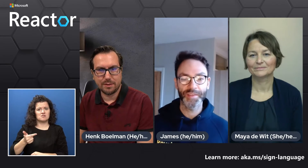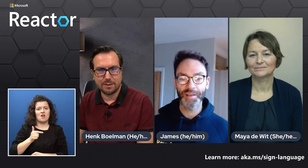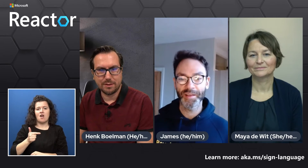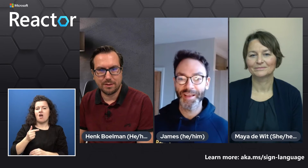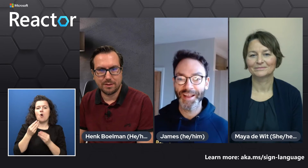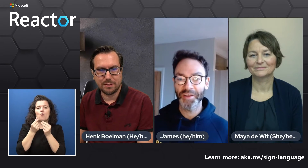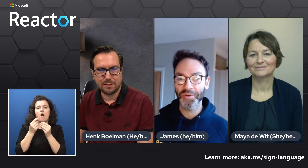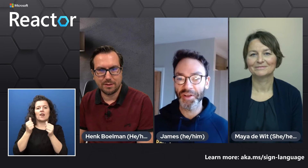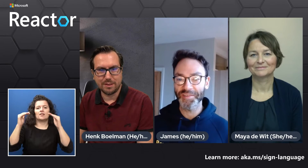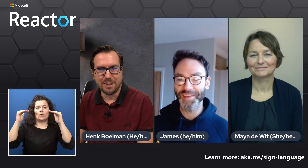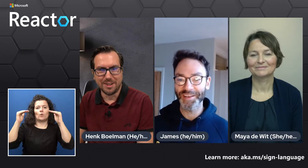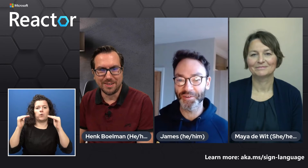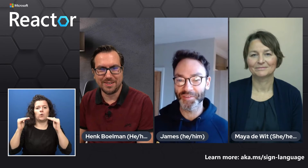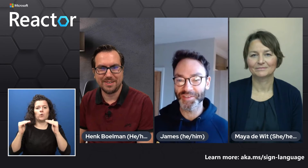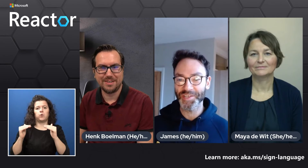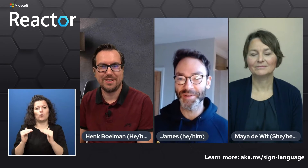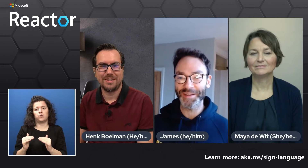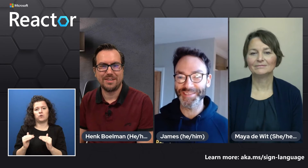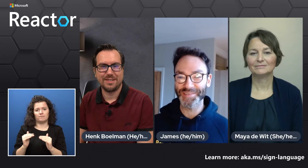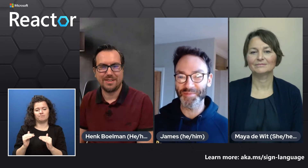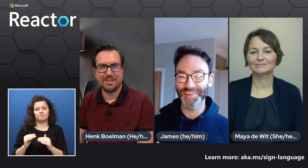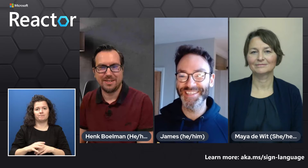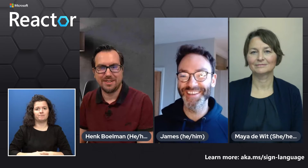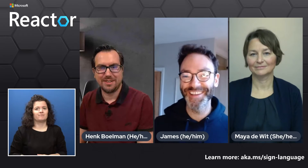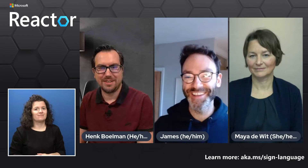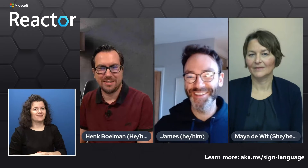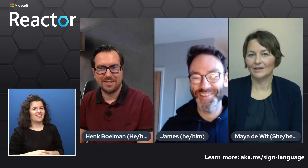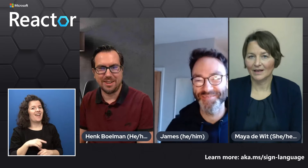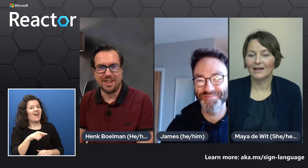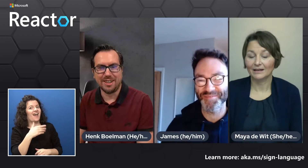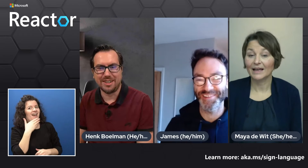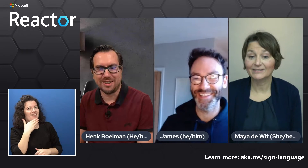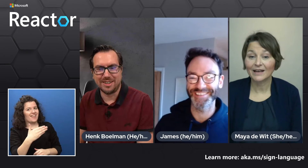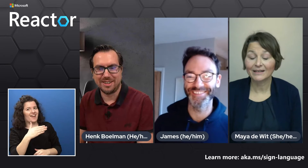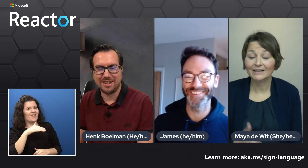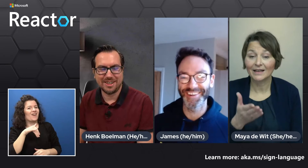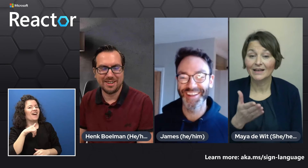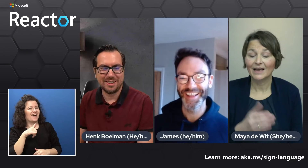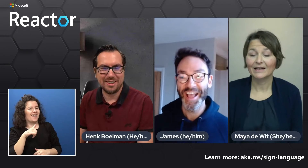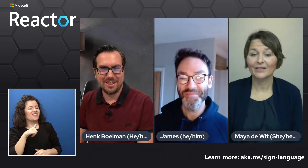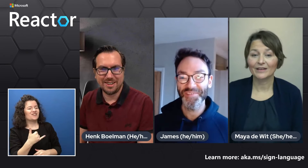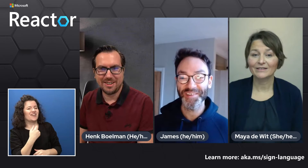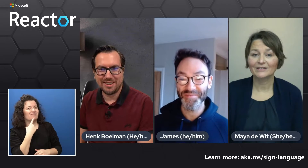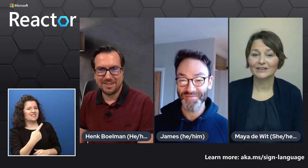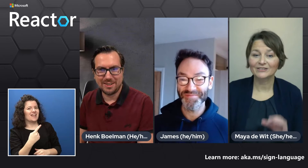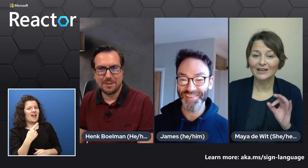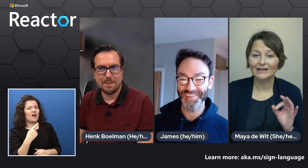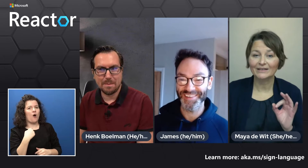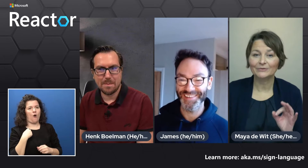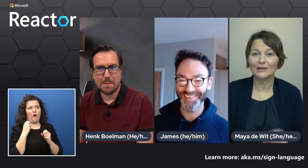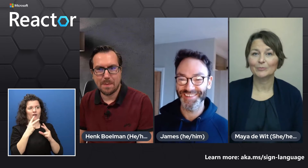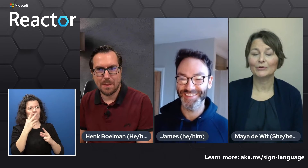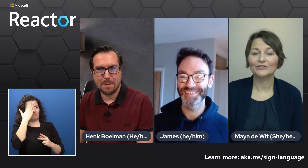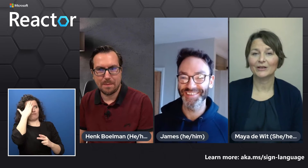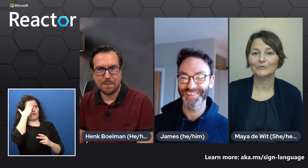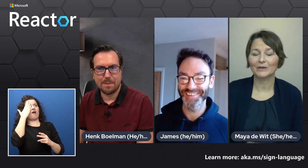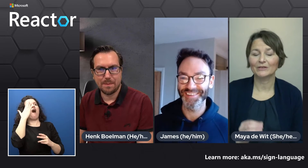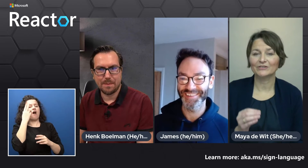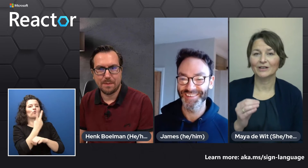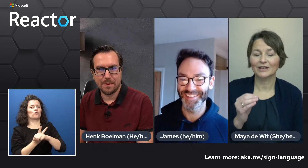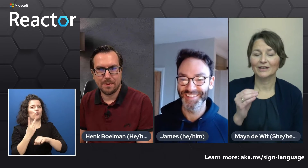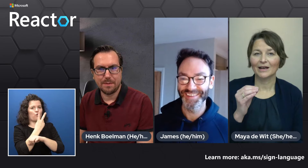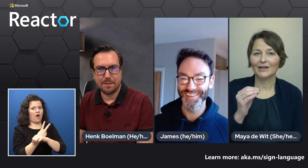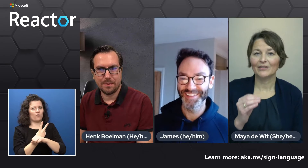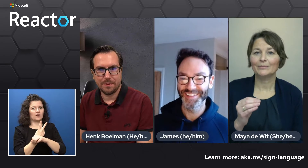generally any online event longer than 2 hours is probably Yeah, exactly. And I think that's exactly the right point, James,